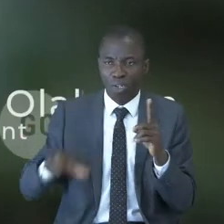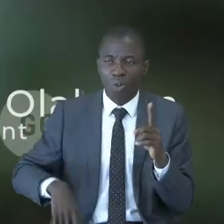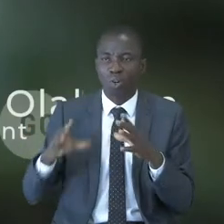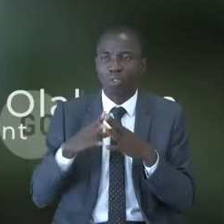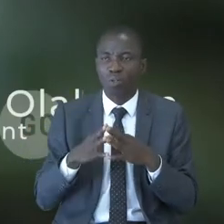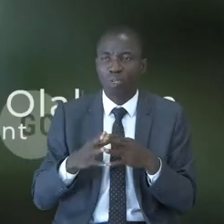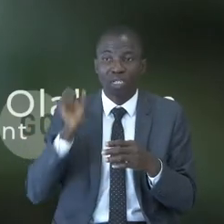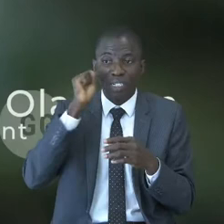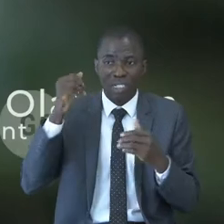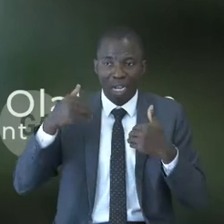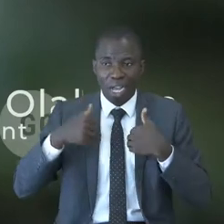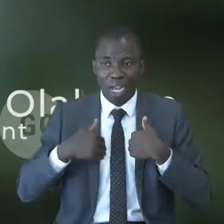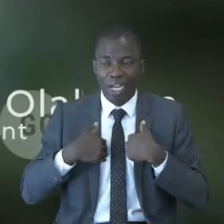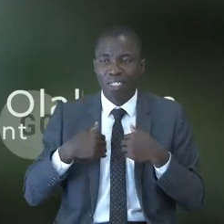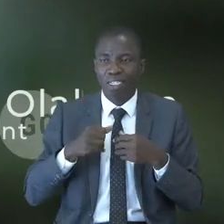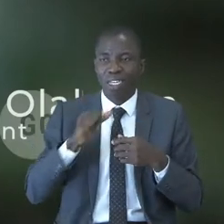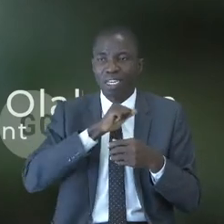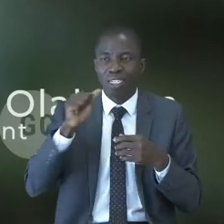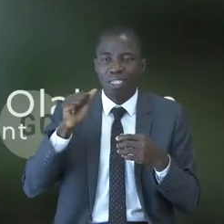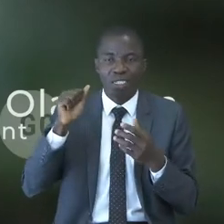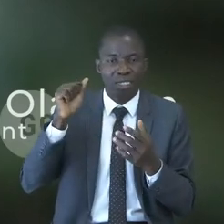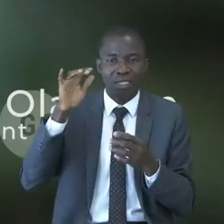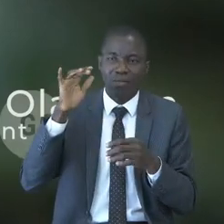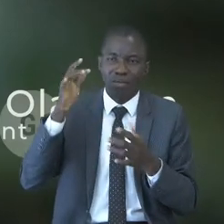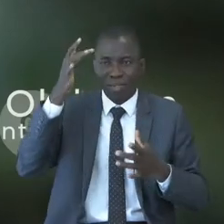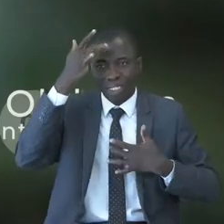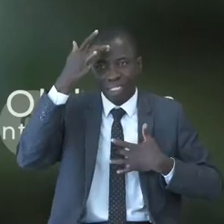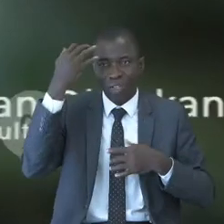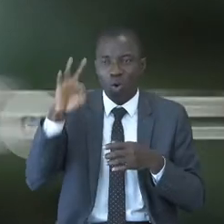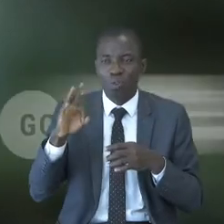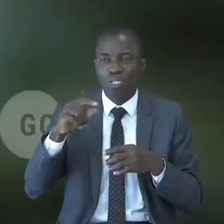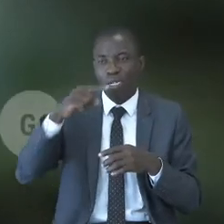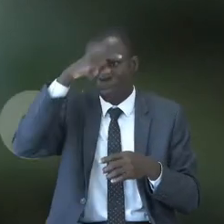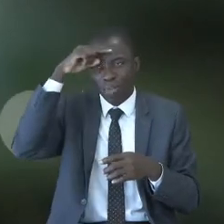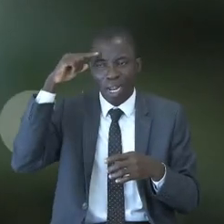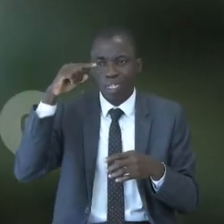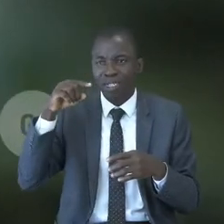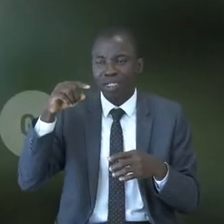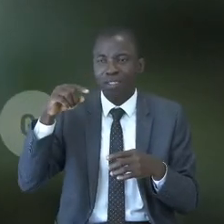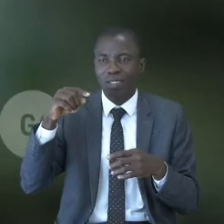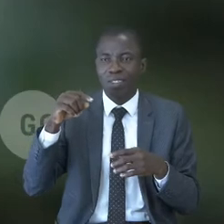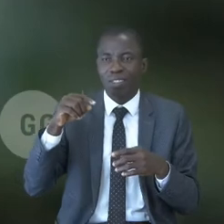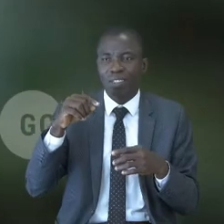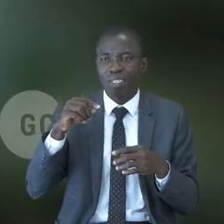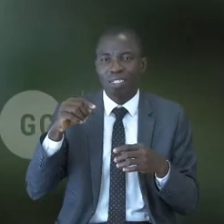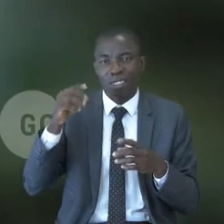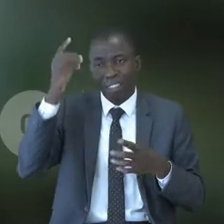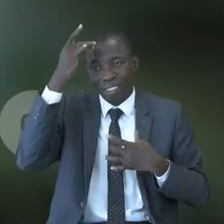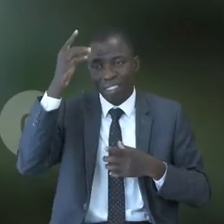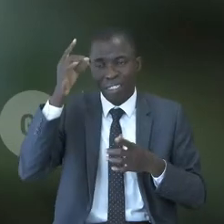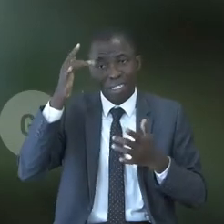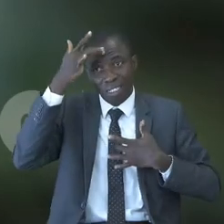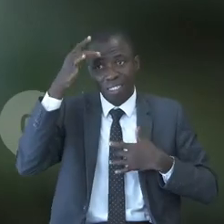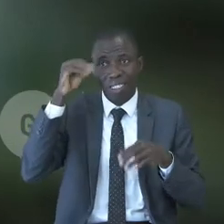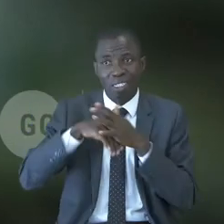that is infection of the black parts of the breast, could be debilitating to a woman. And